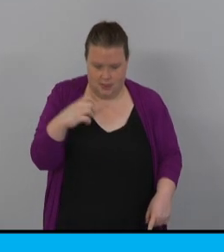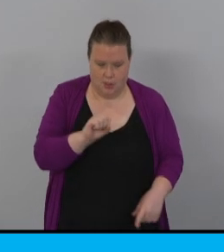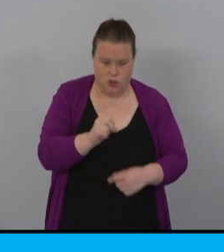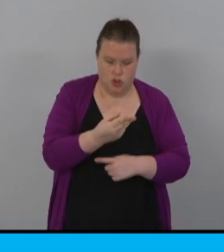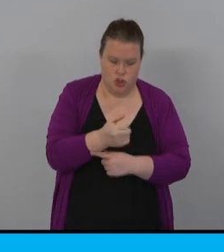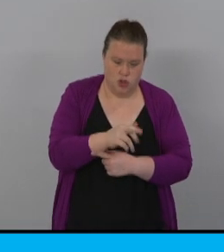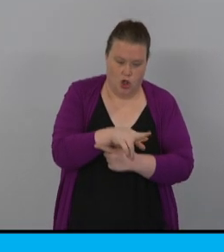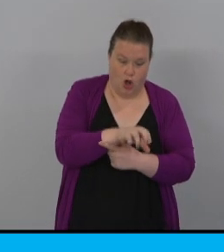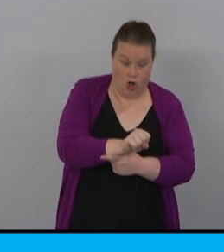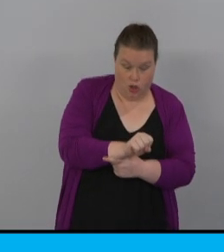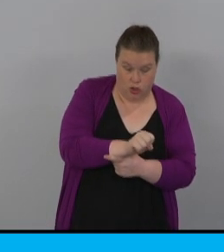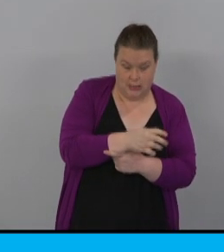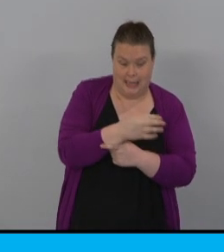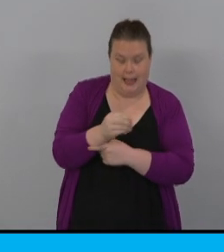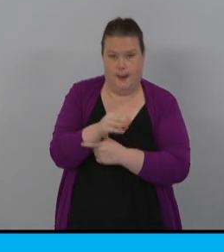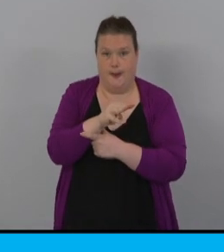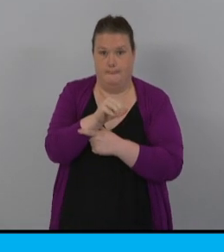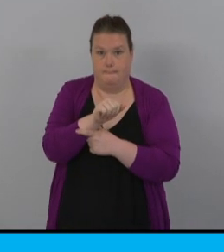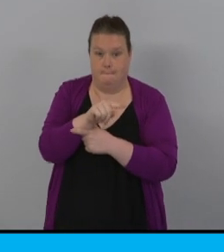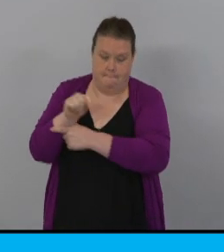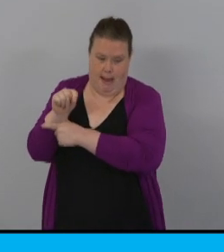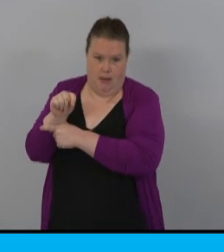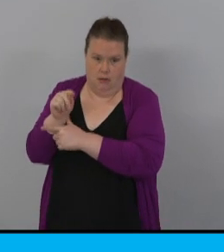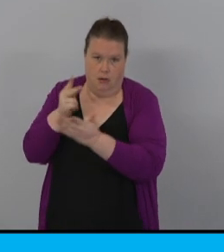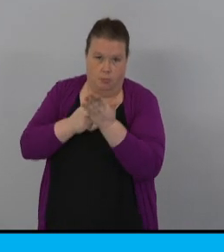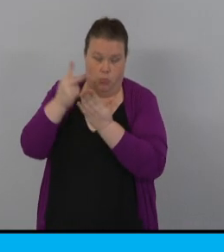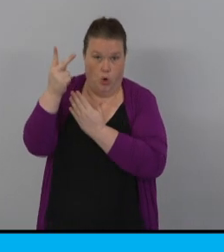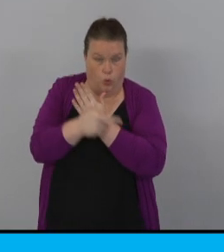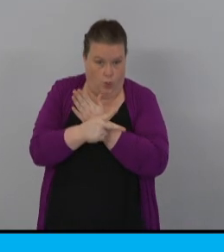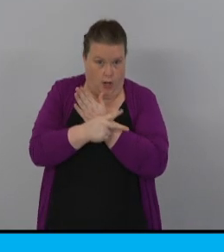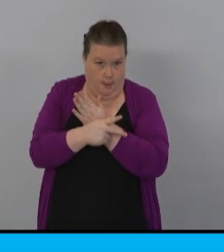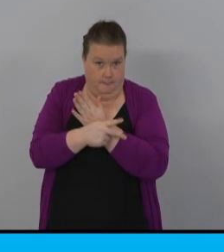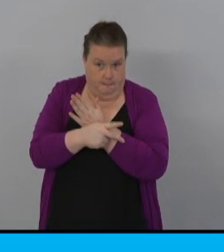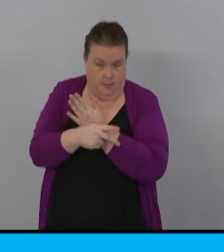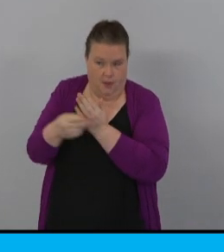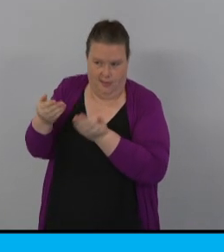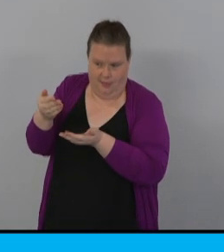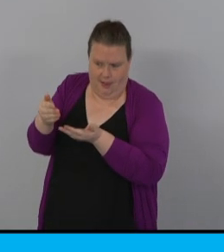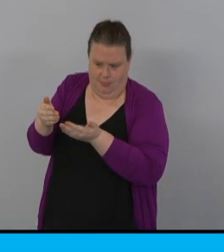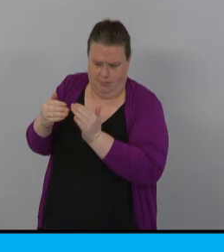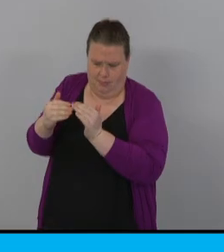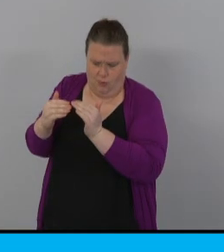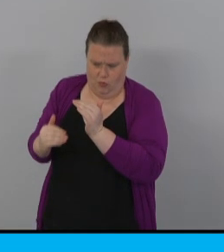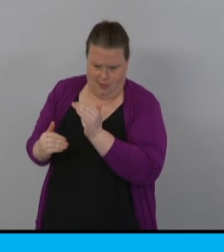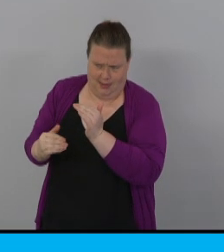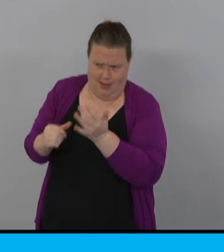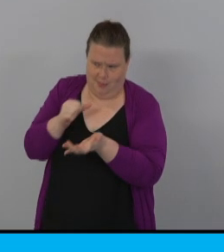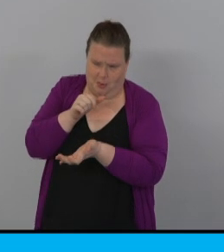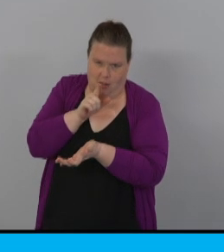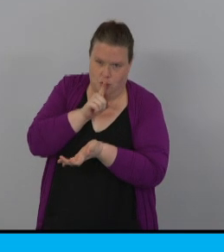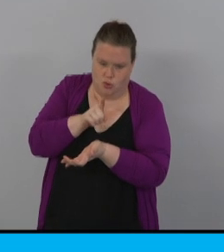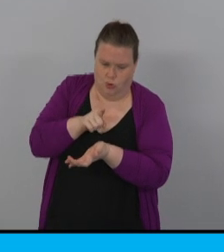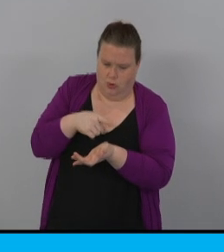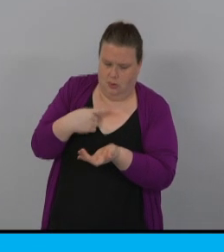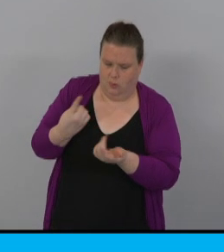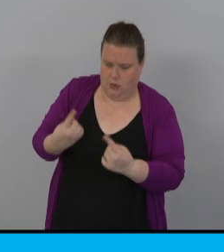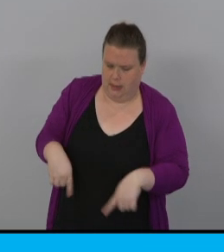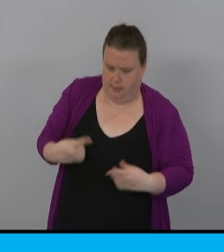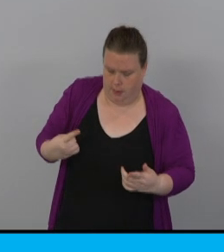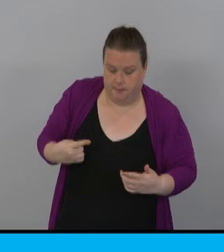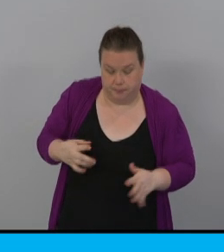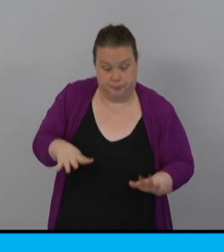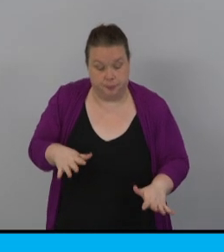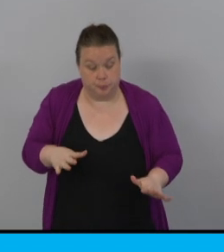those down somewhat, but I'm not quite sure where we need to be with those. On the expenditure